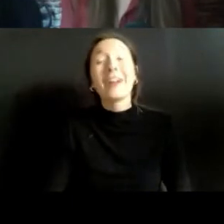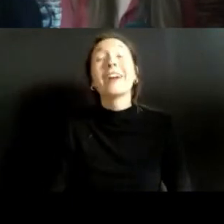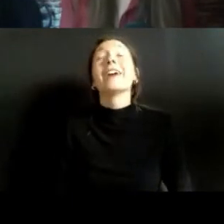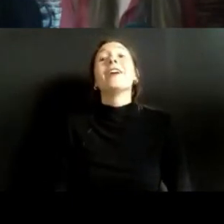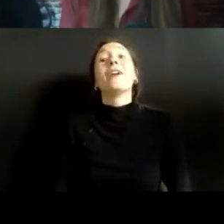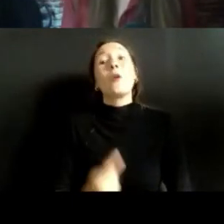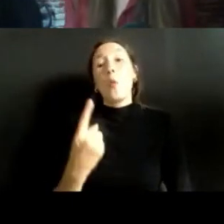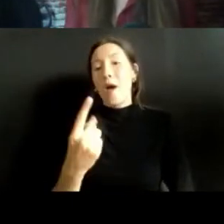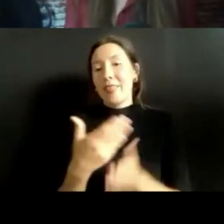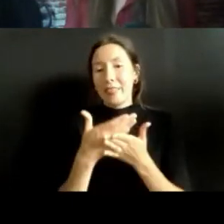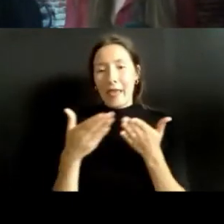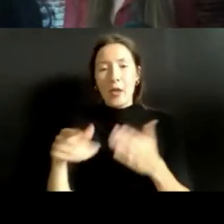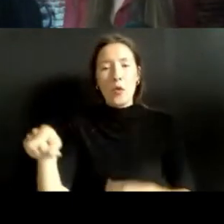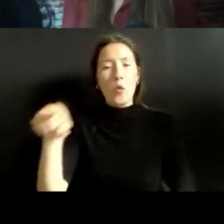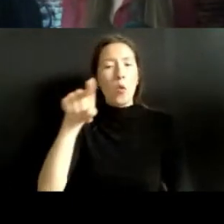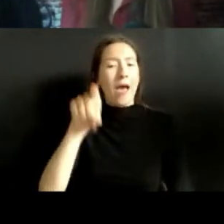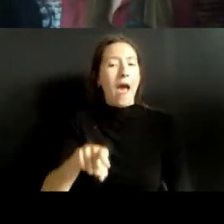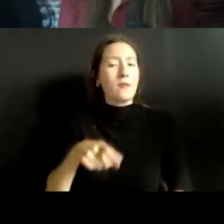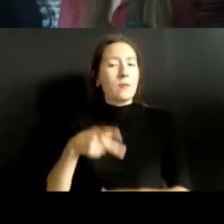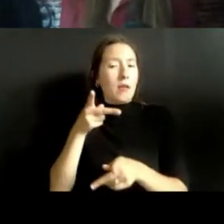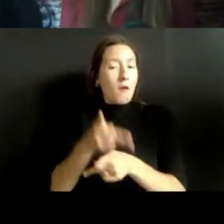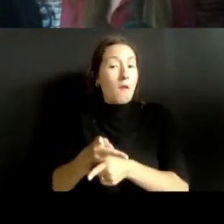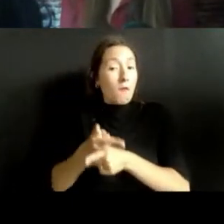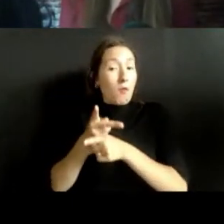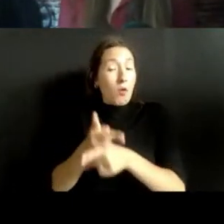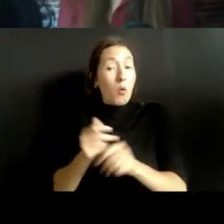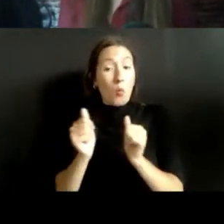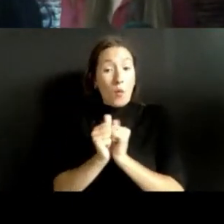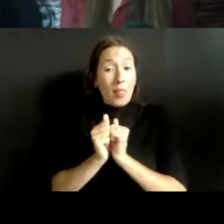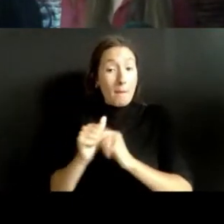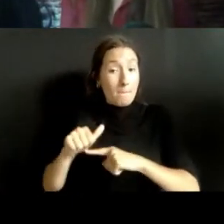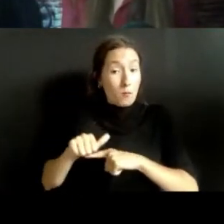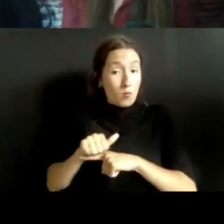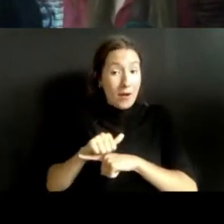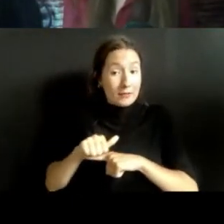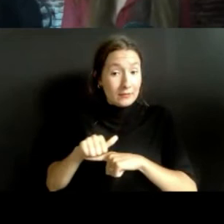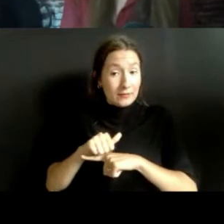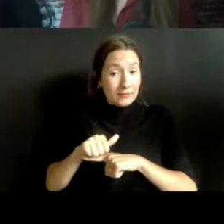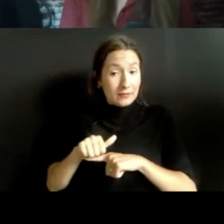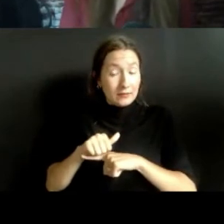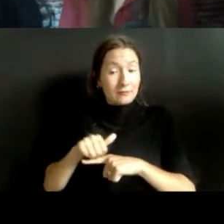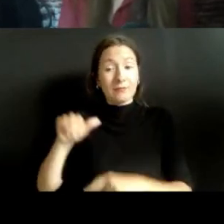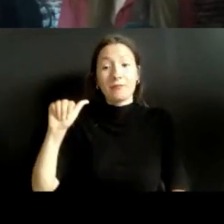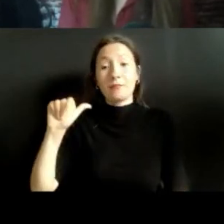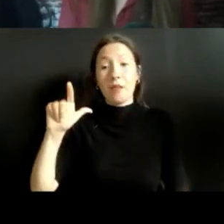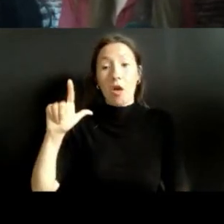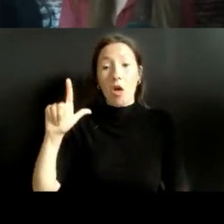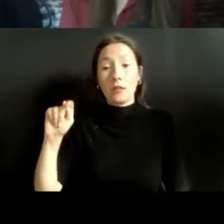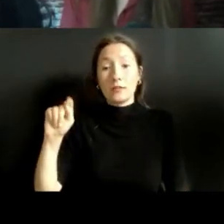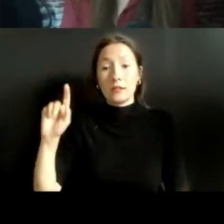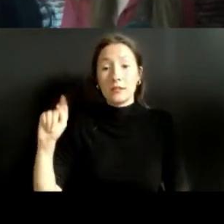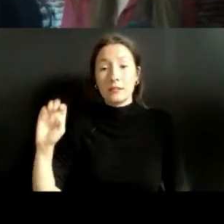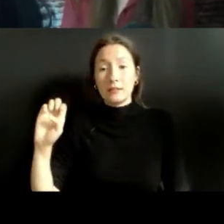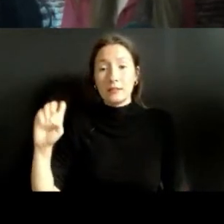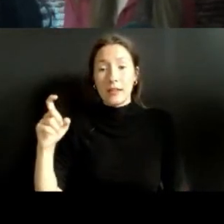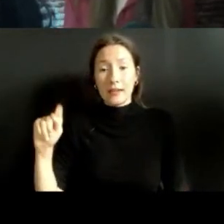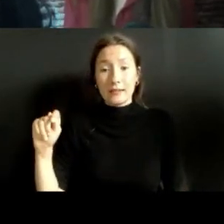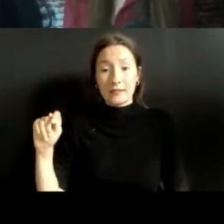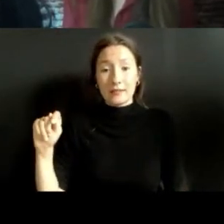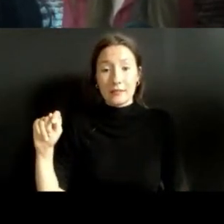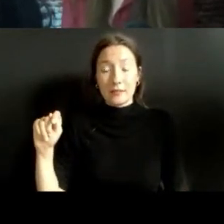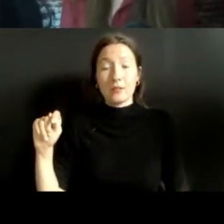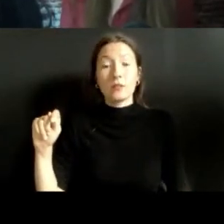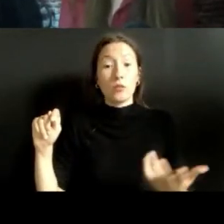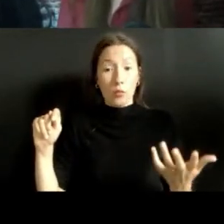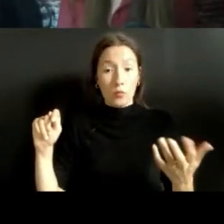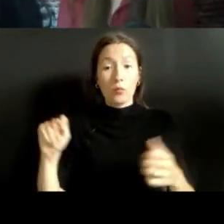practice is the alt text. So what do I have to describe about each of these buttons for